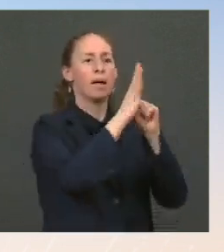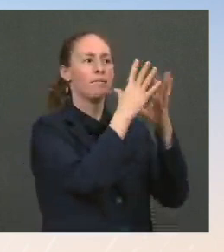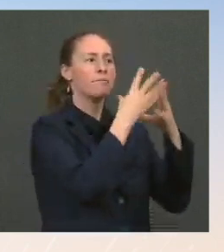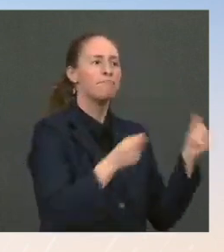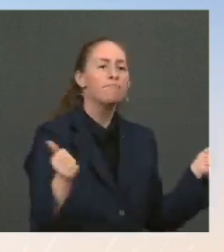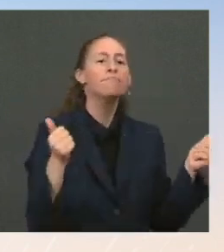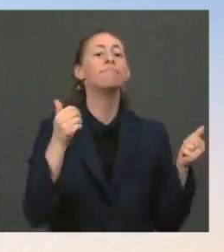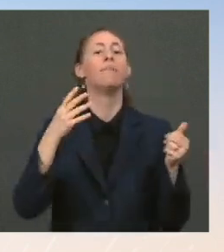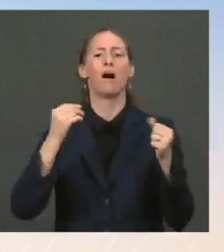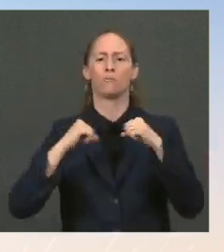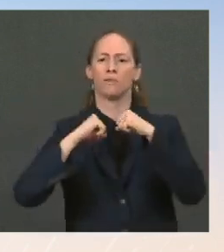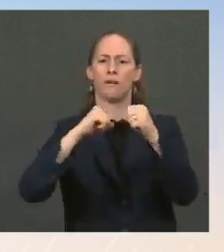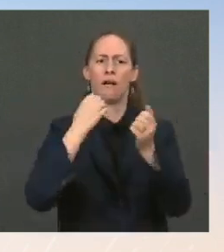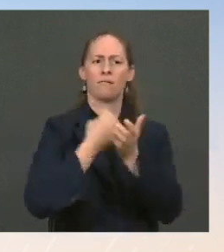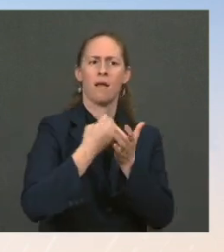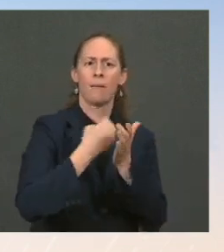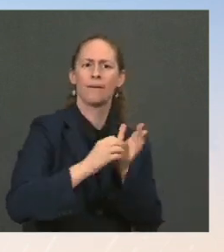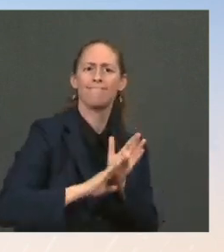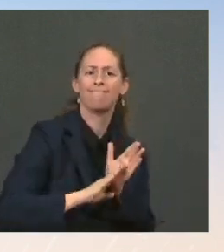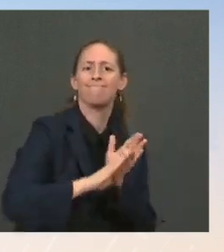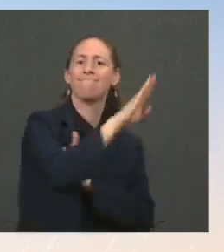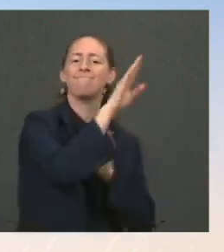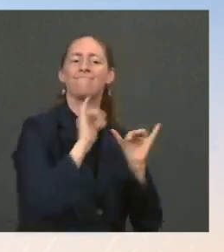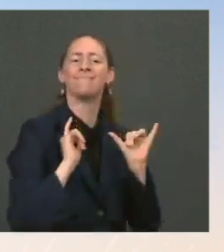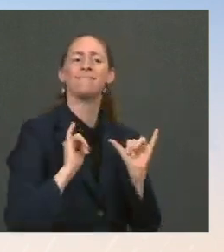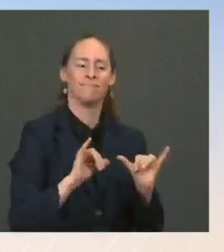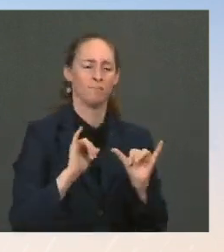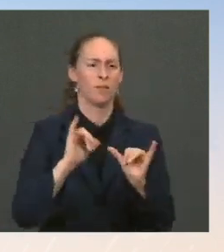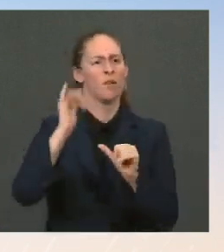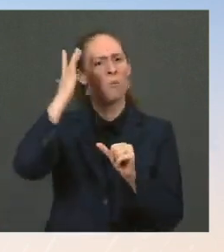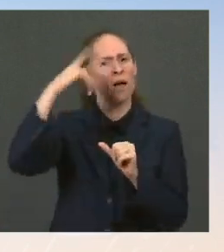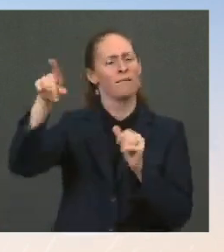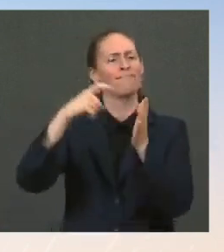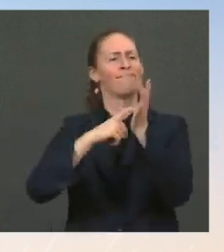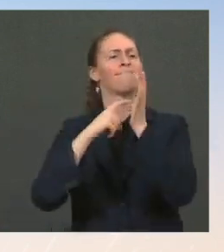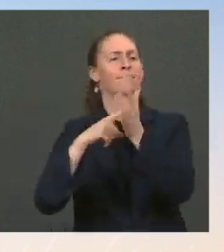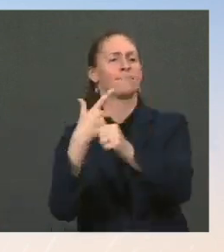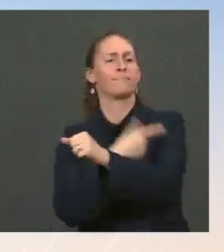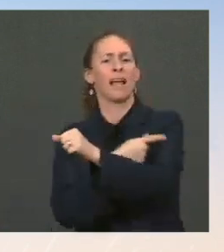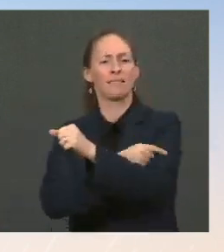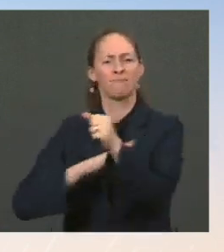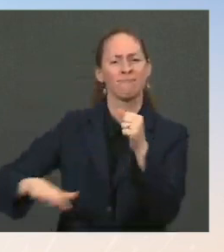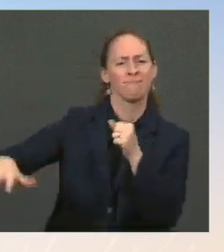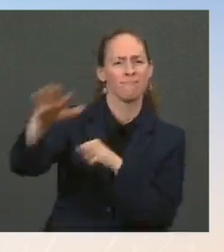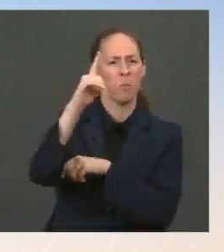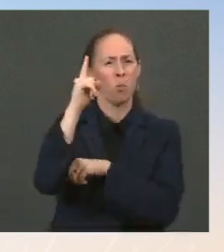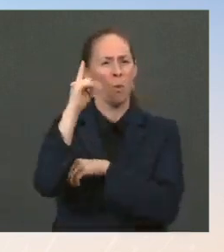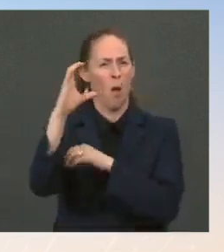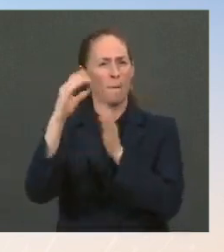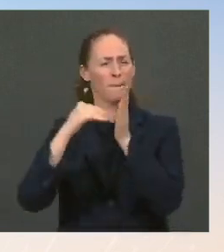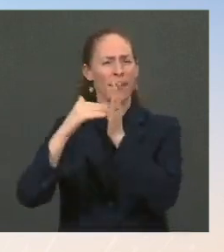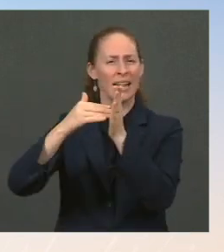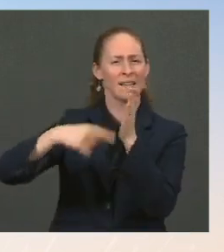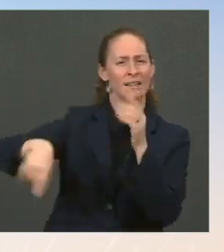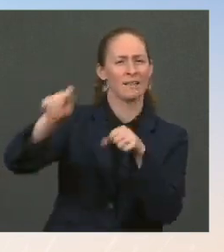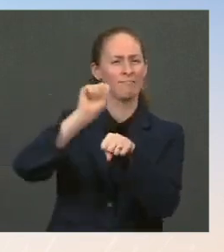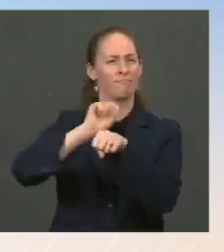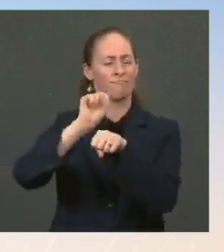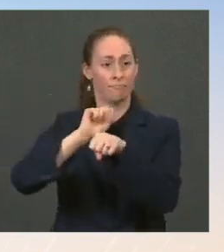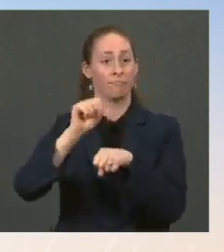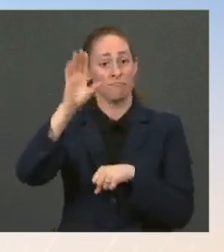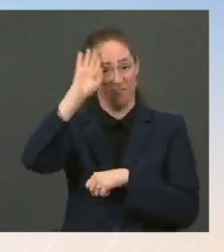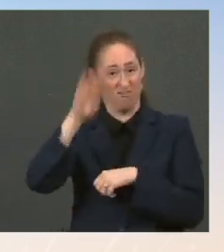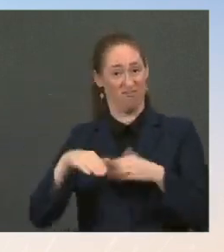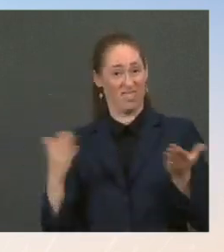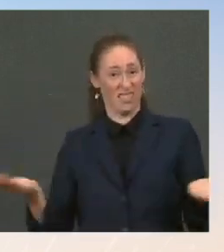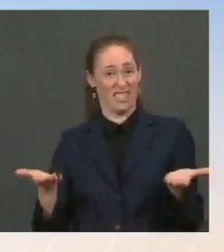and implementing vaccination requirements for 100 million workers, two-thirds of all workers in the United States, and that's why we're seeing